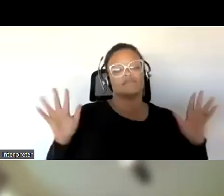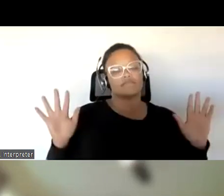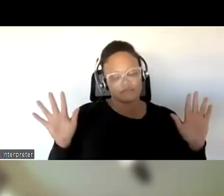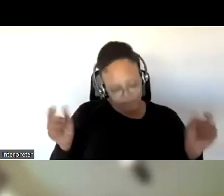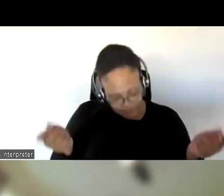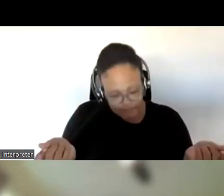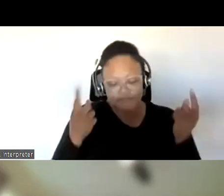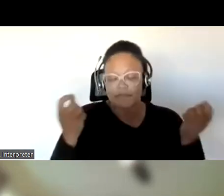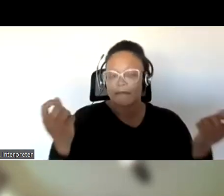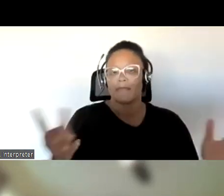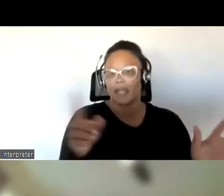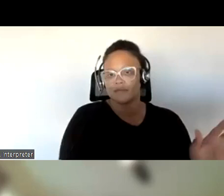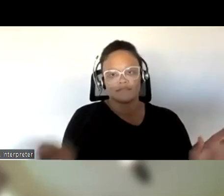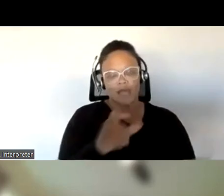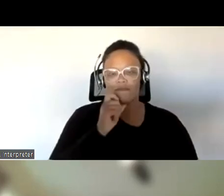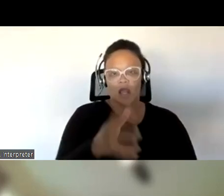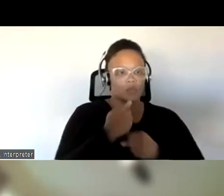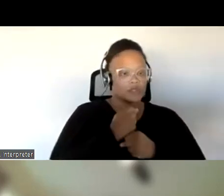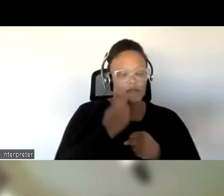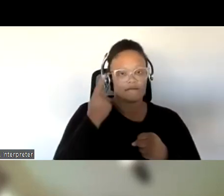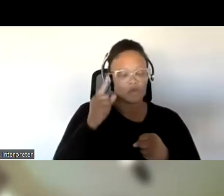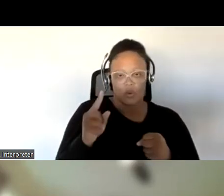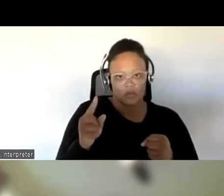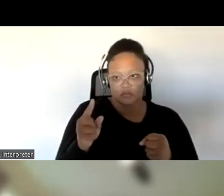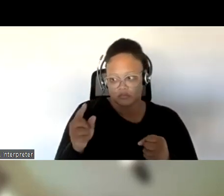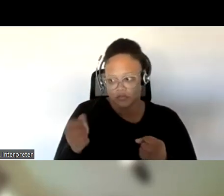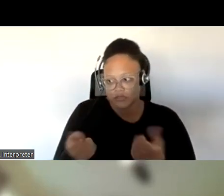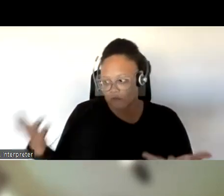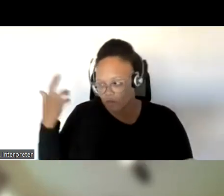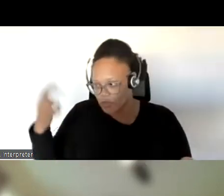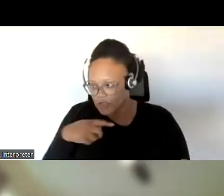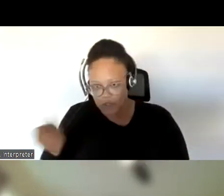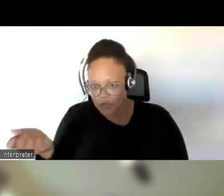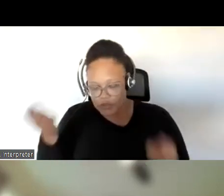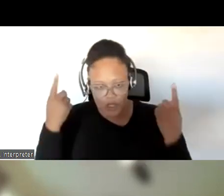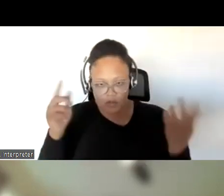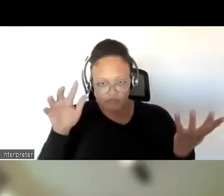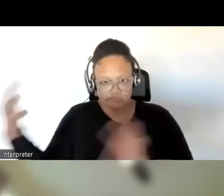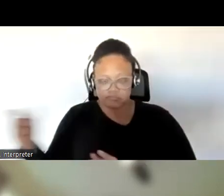that due to reasons I don't understand. That's not working properly for many